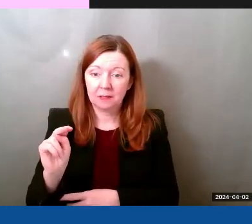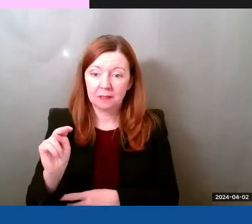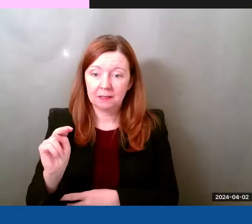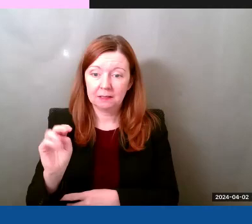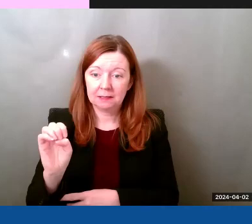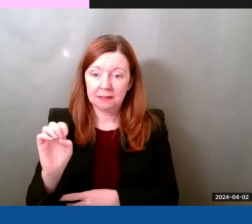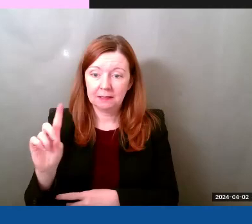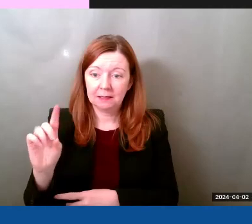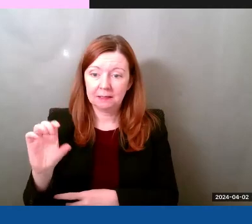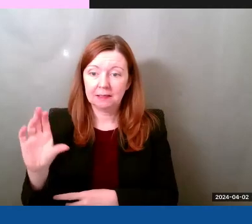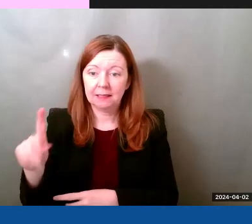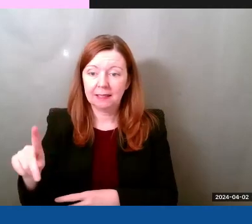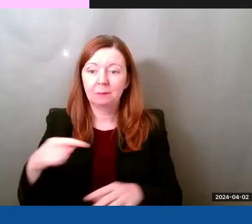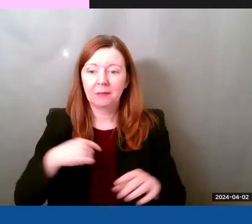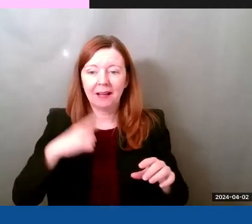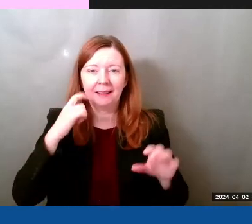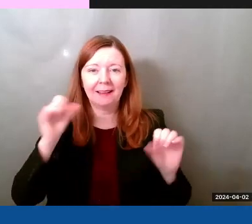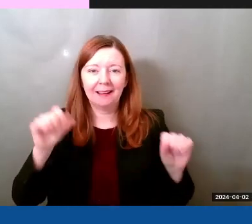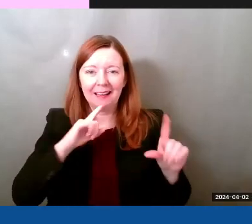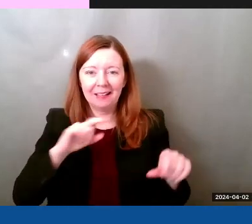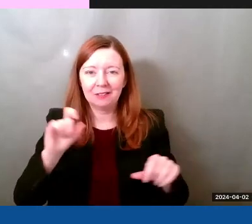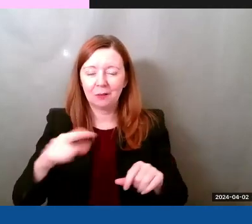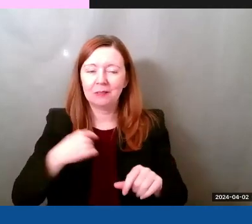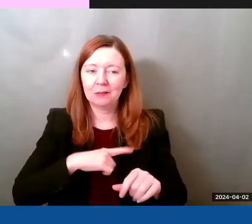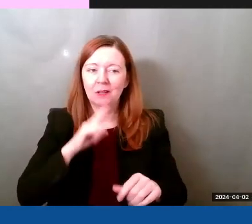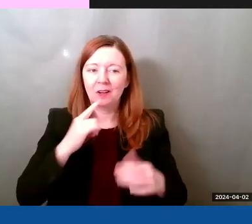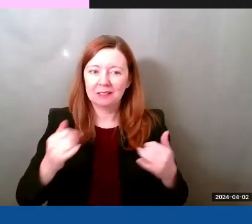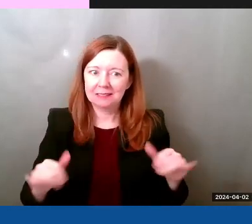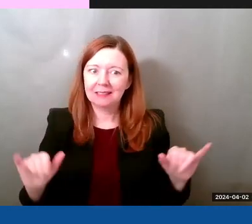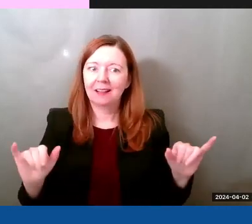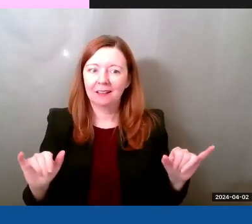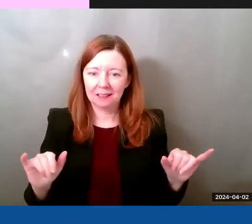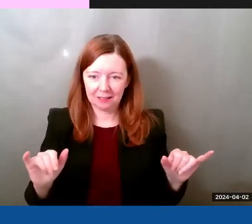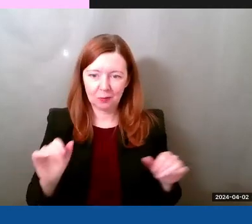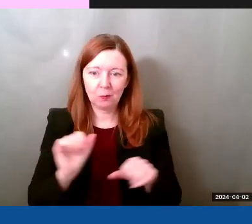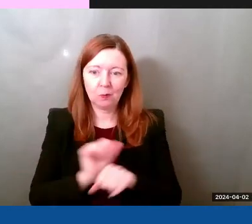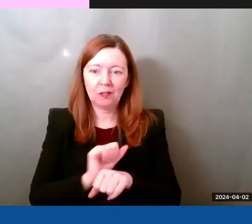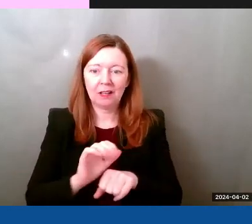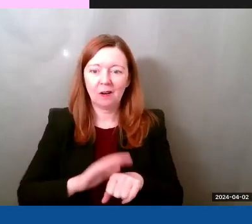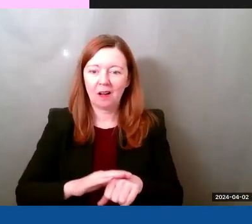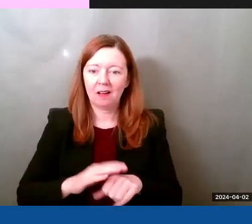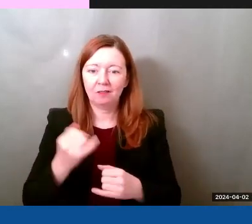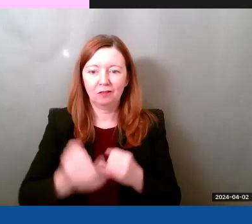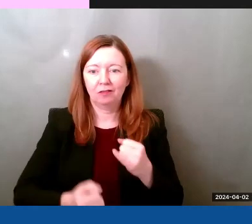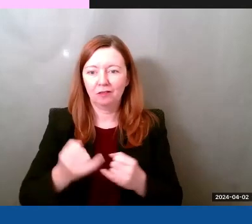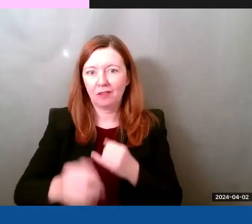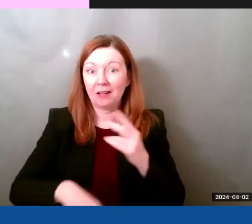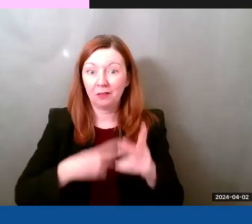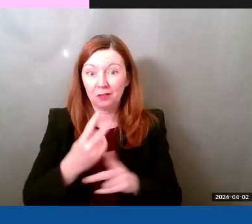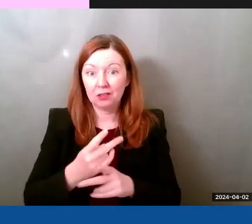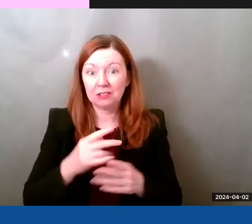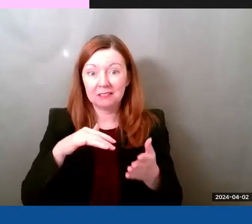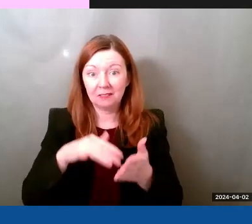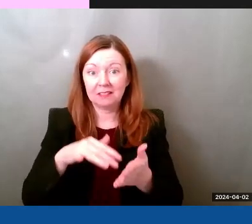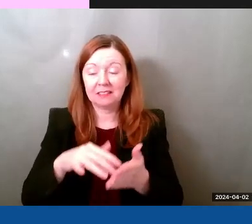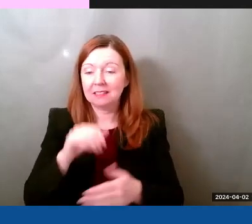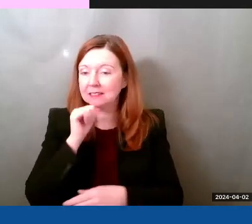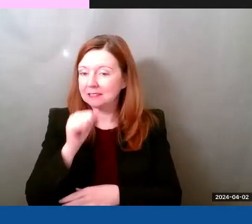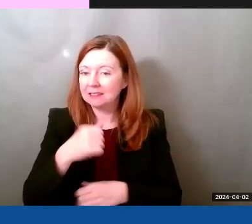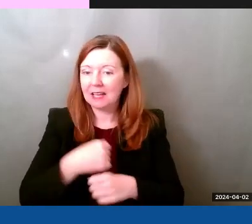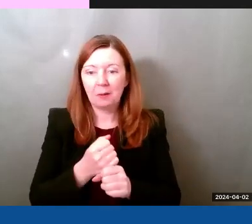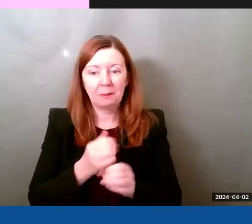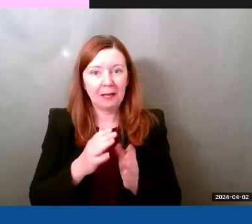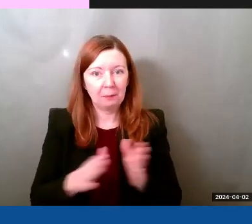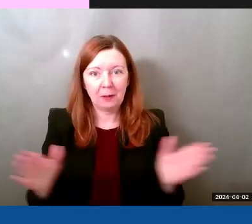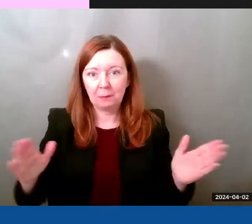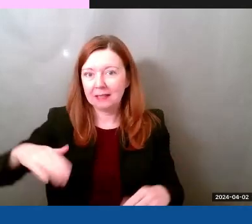I figure I can answer this question. So we are still working on final versions of the studies. They have not been made